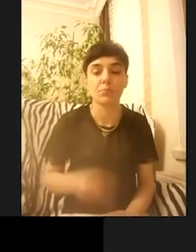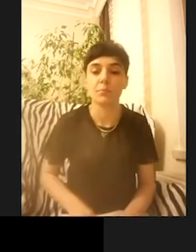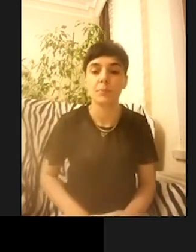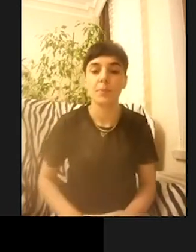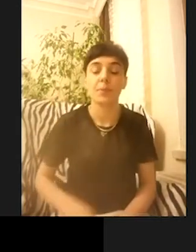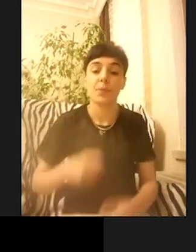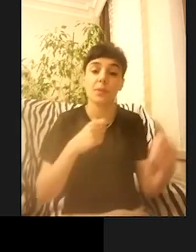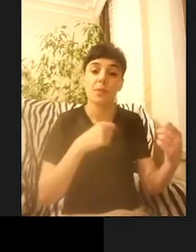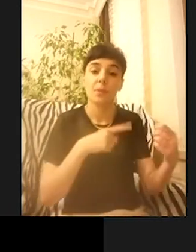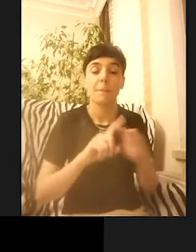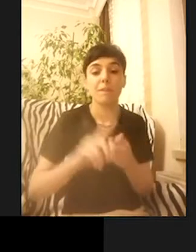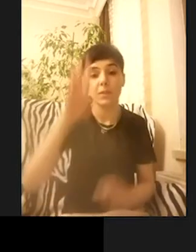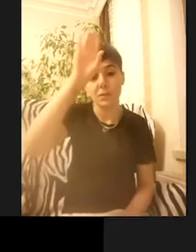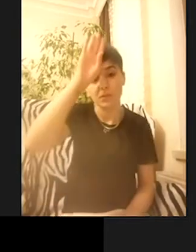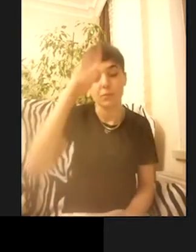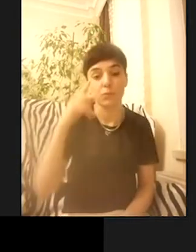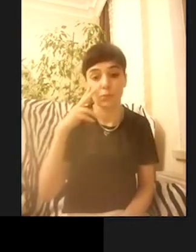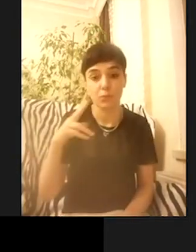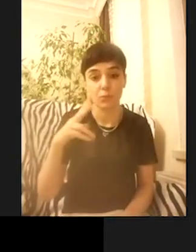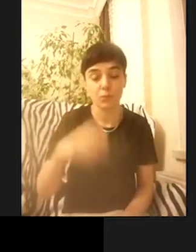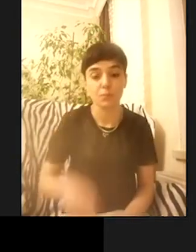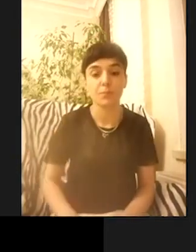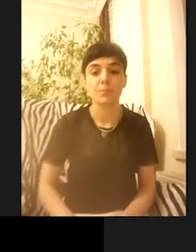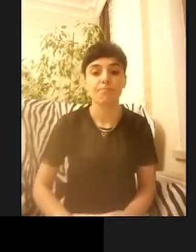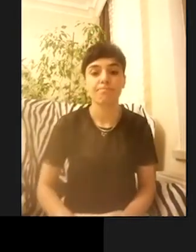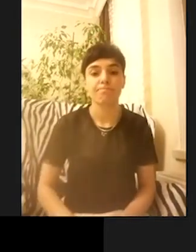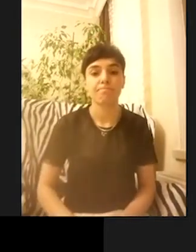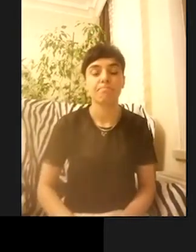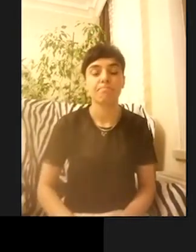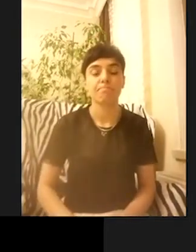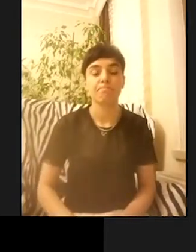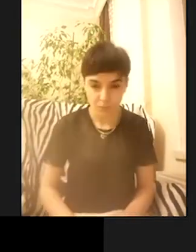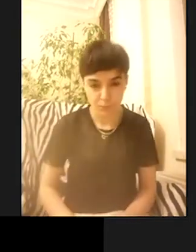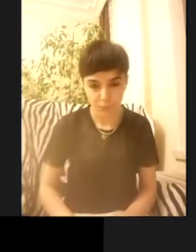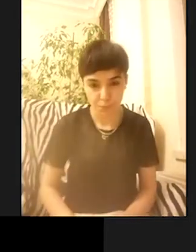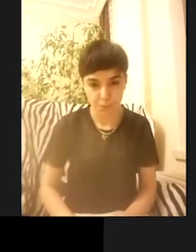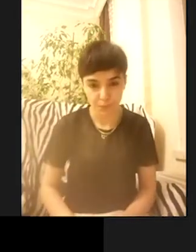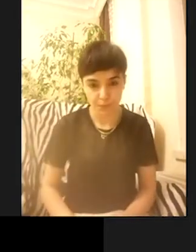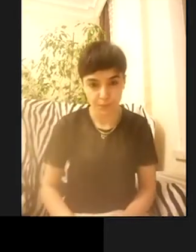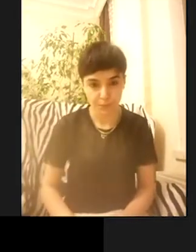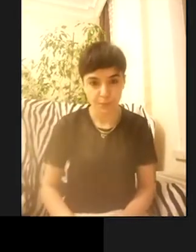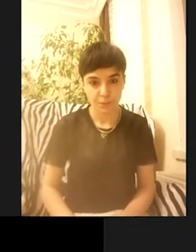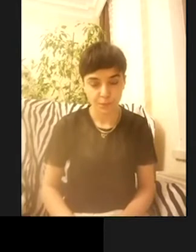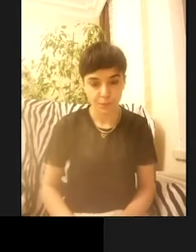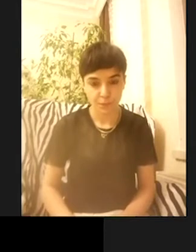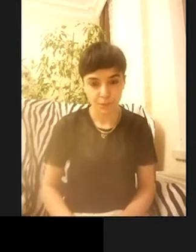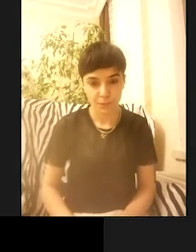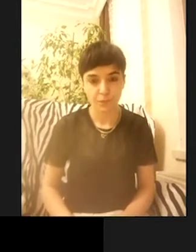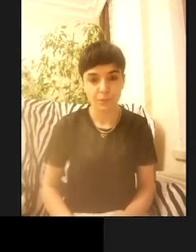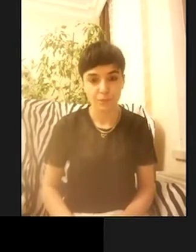what we can understand the identity categories as separate or even converging.